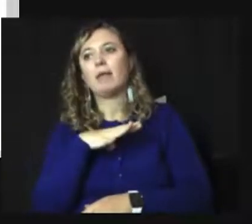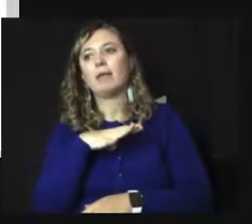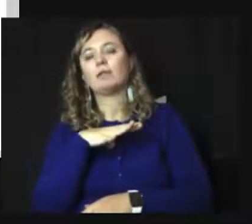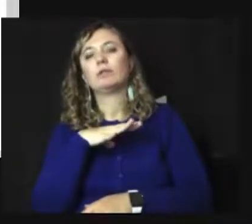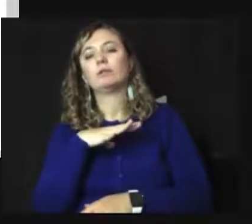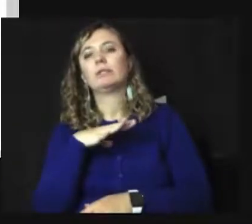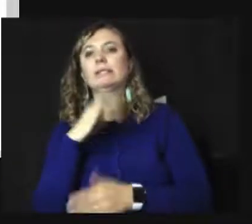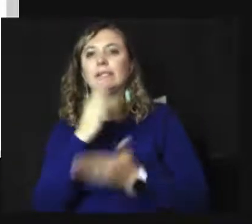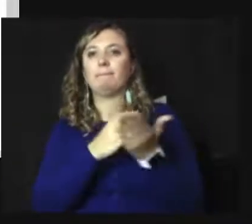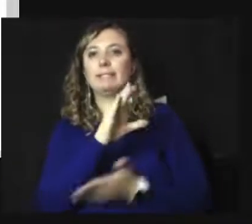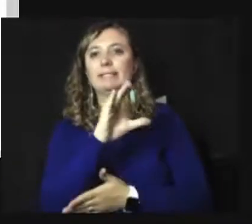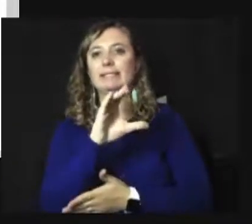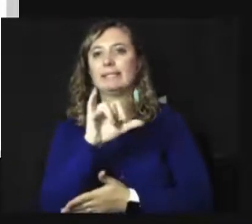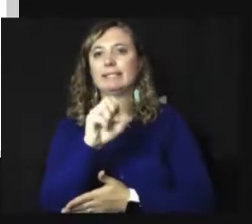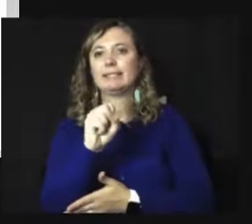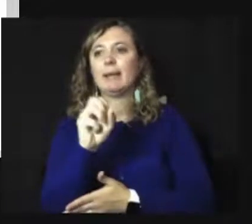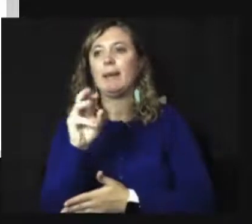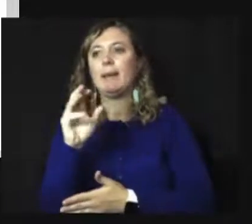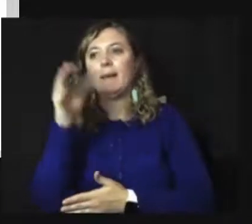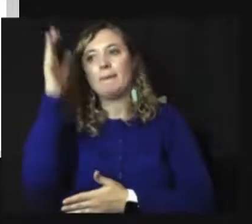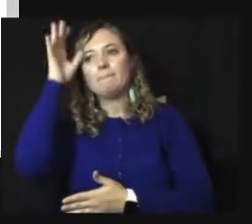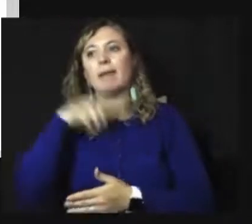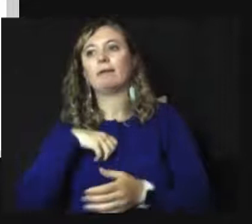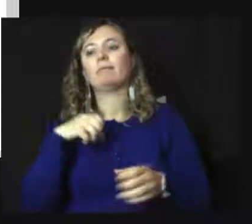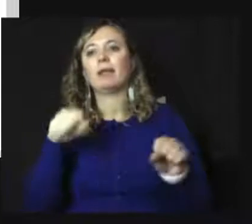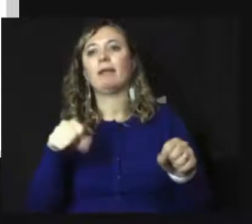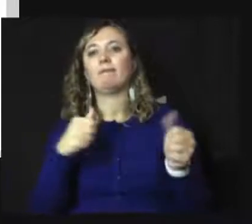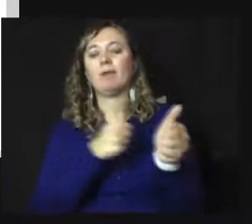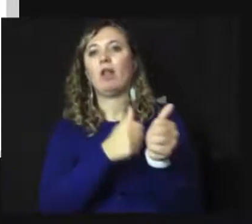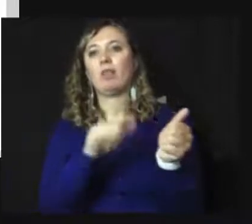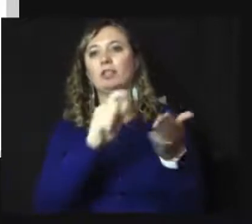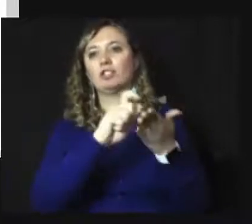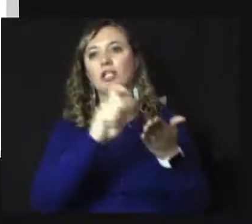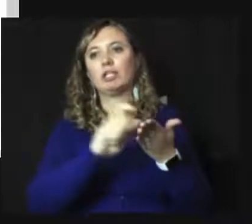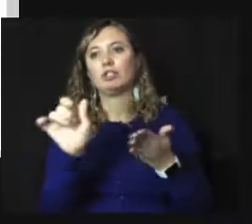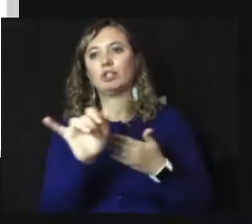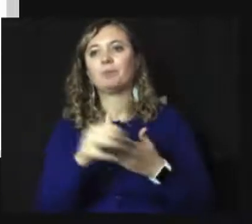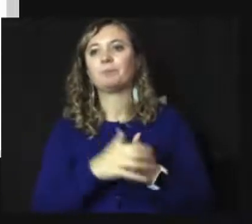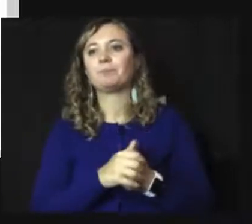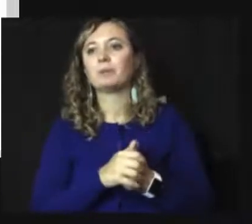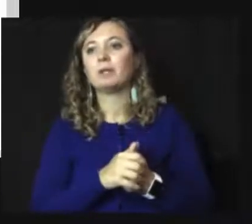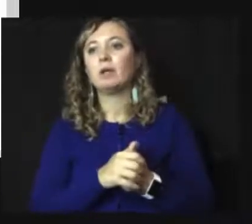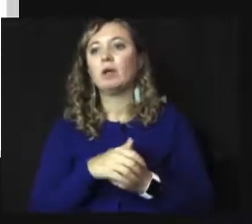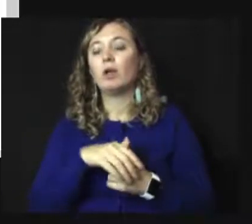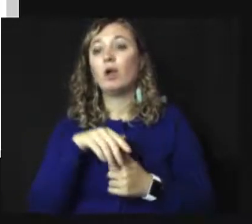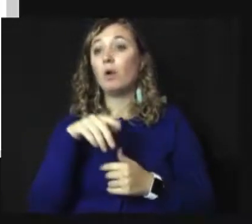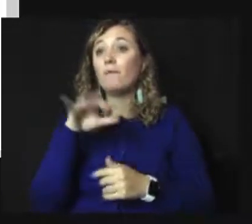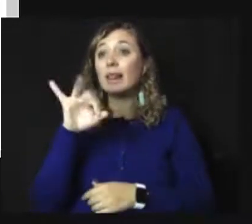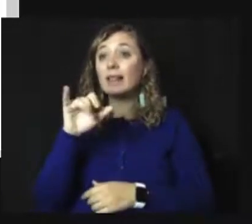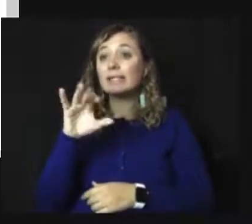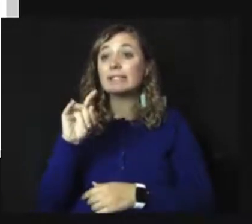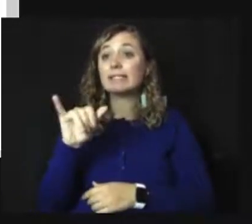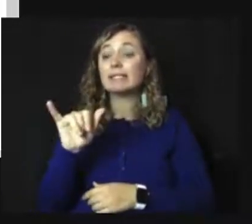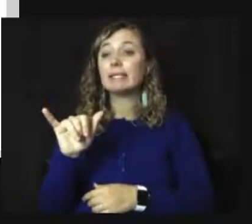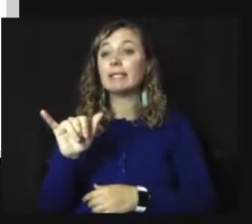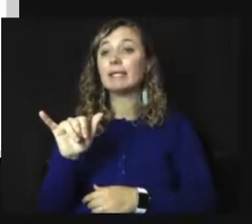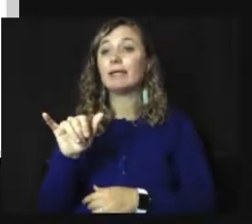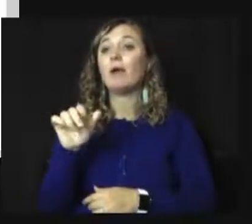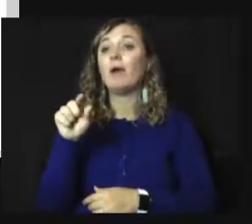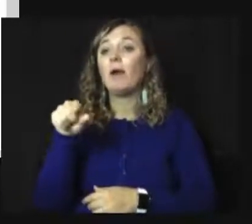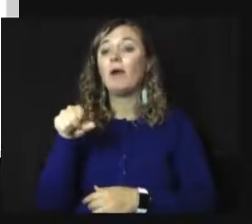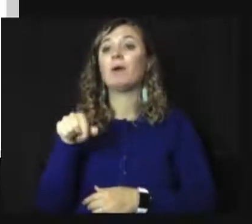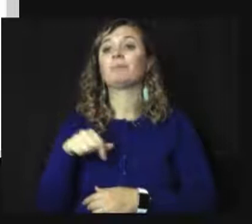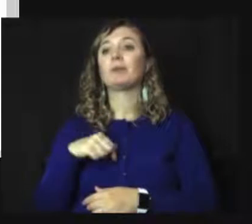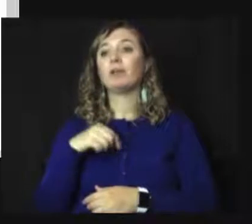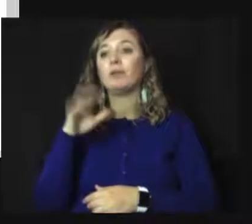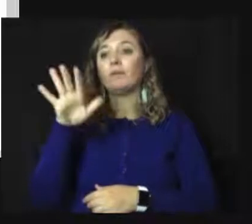to other autistic artists and screenwriters and playwrights about how we can collaborate either on sort of praxis, philosophical